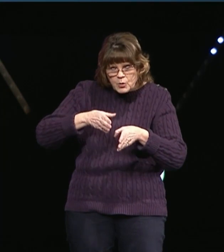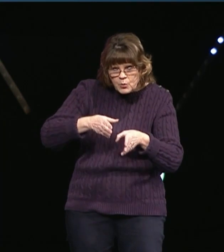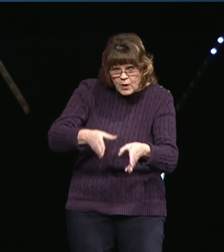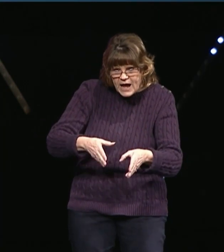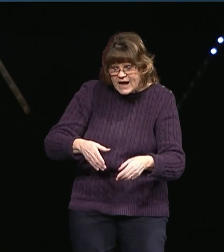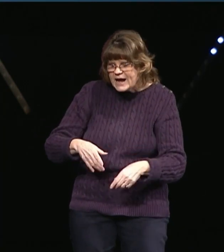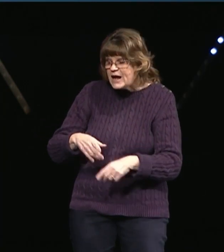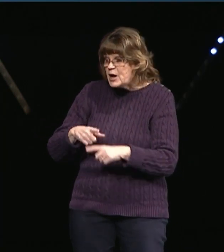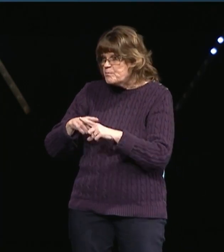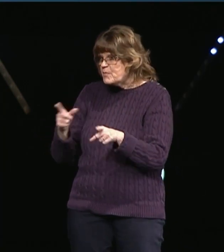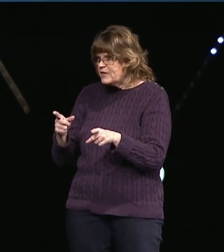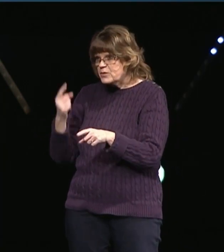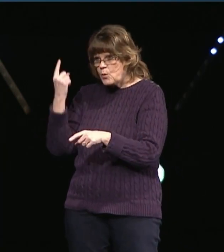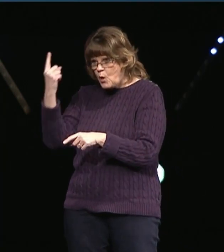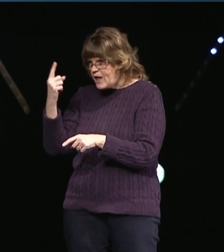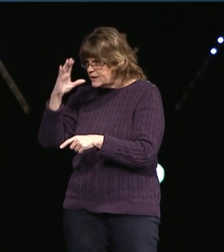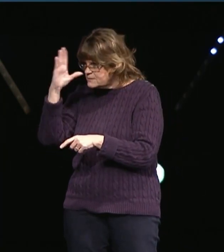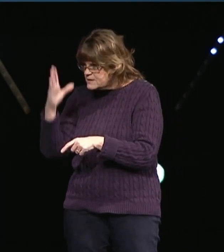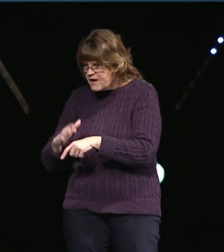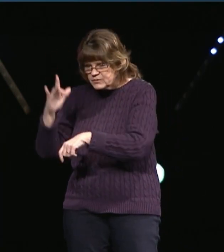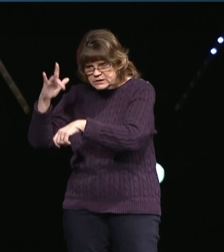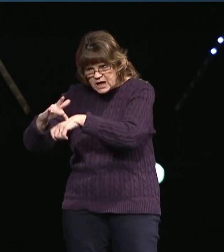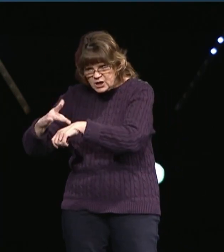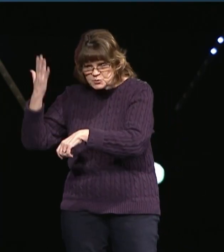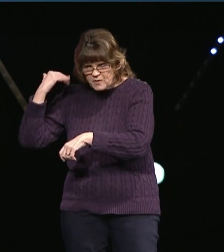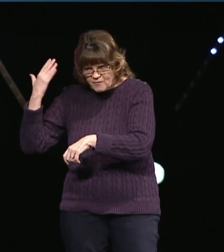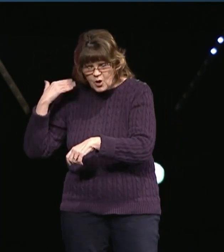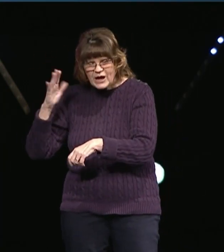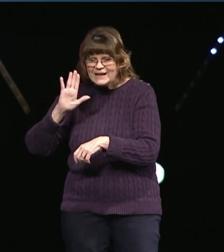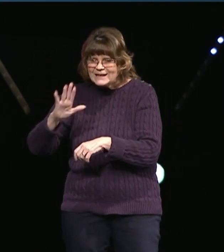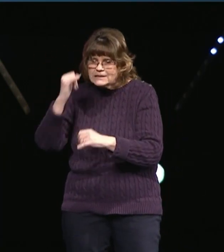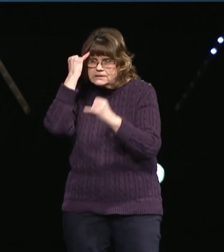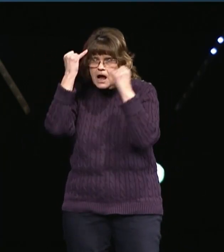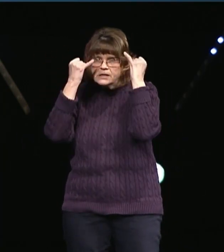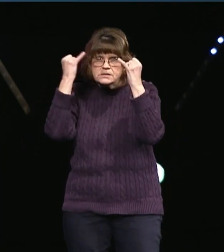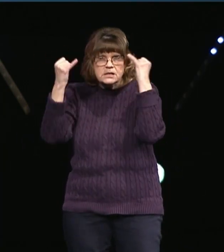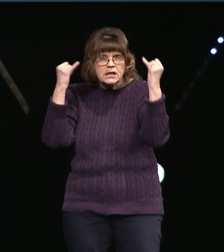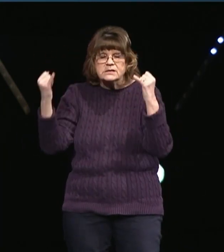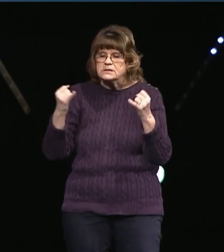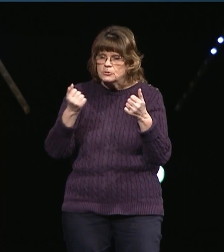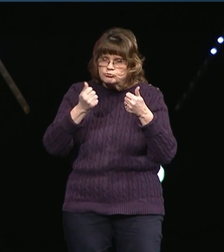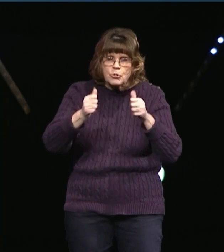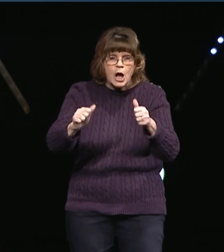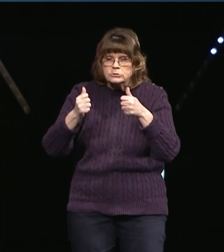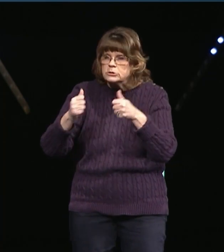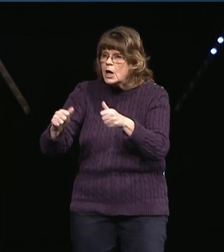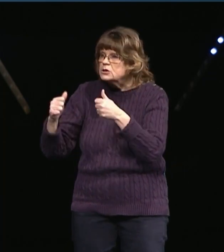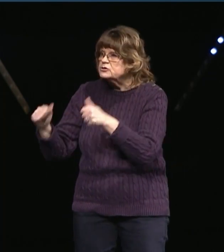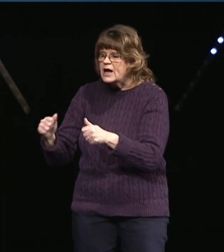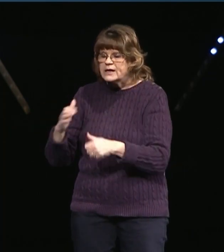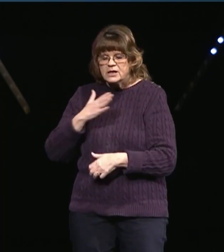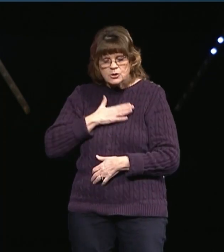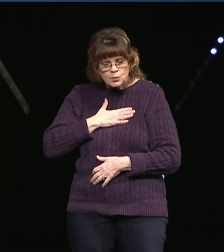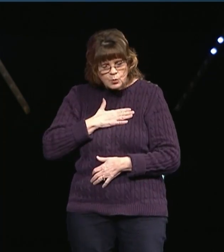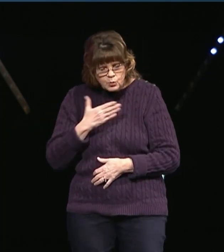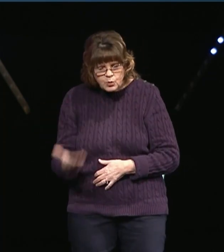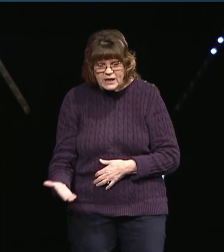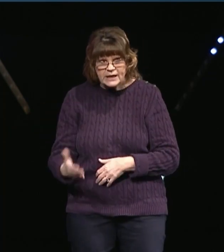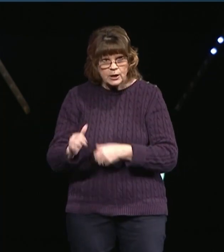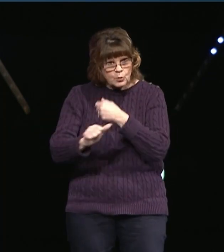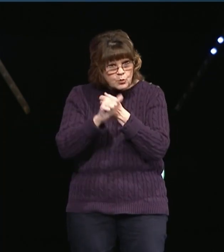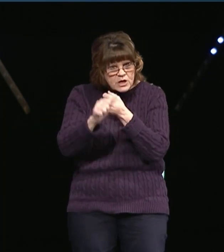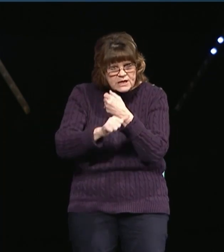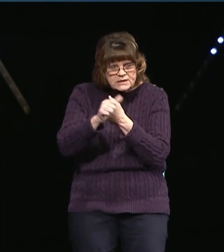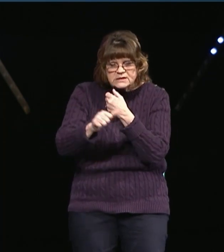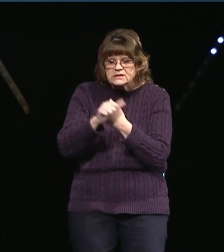road unexplored is at the heart of IDEA's success. Without that vision and willingness to take enormous risks in